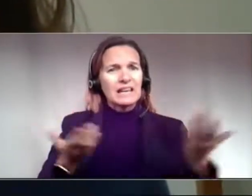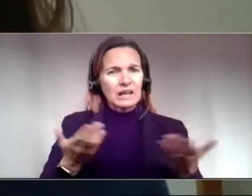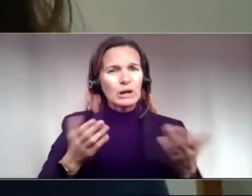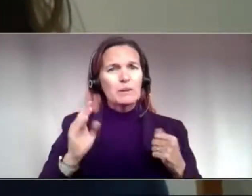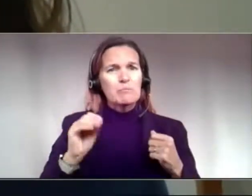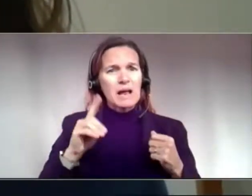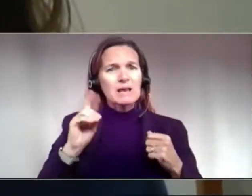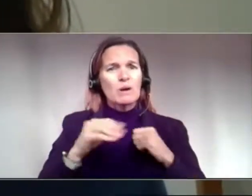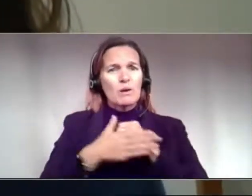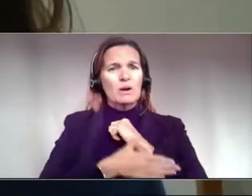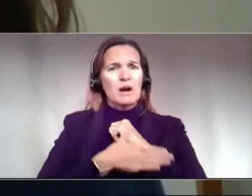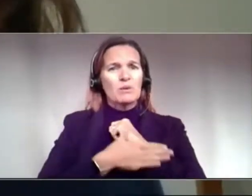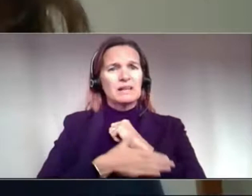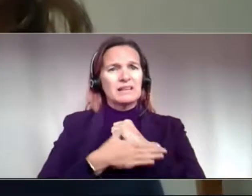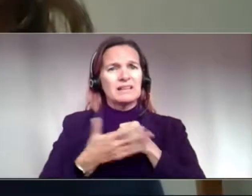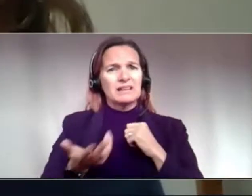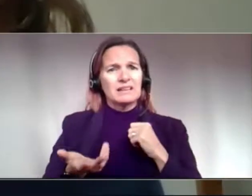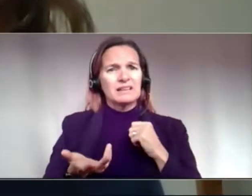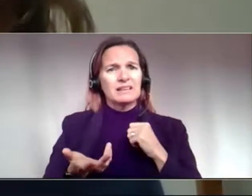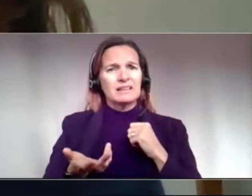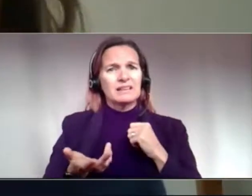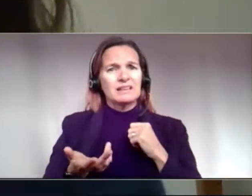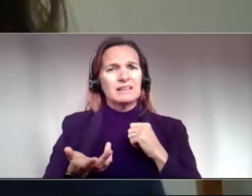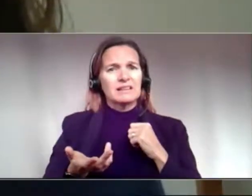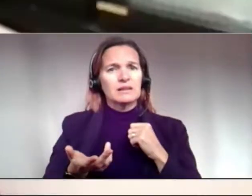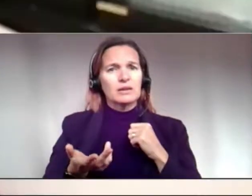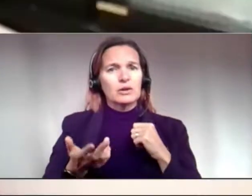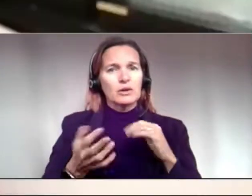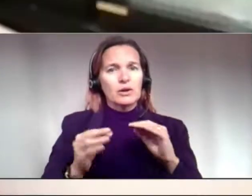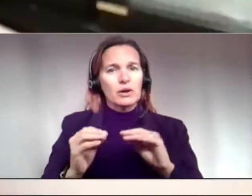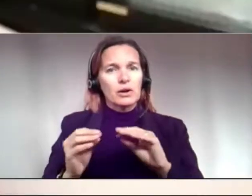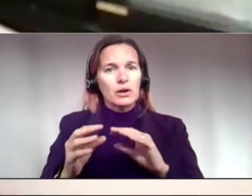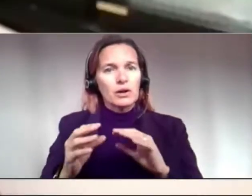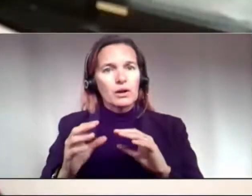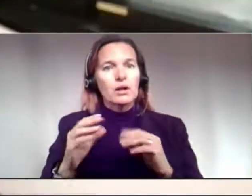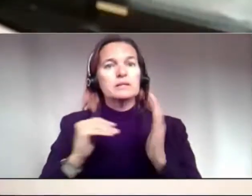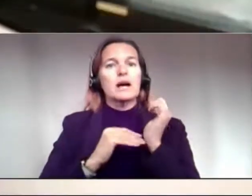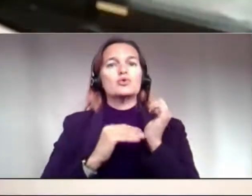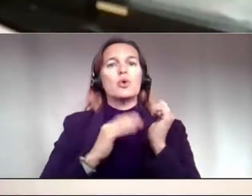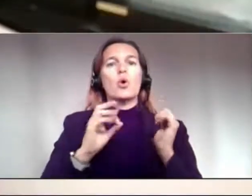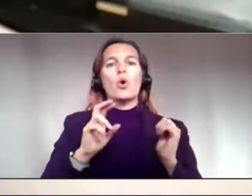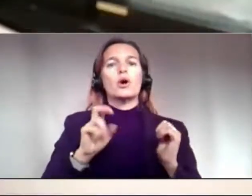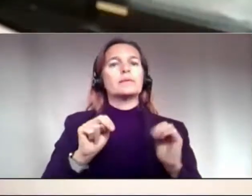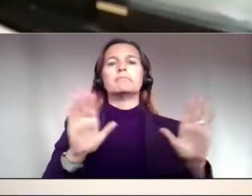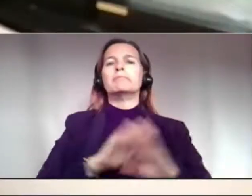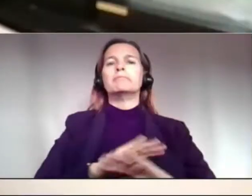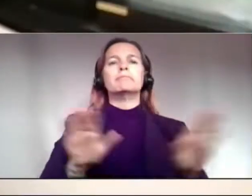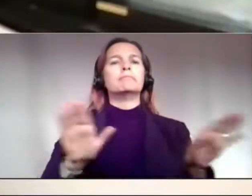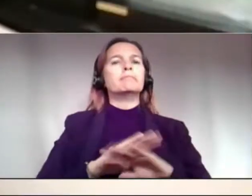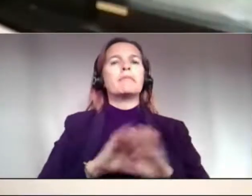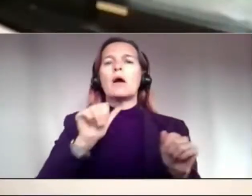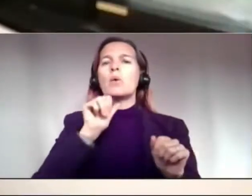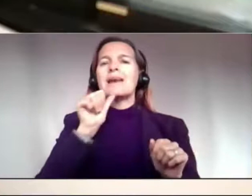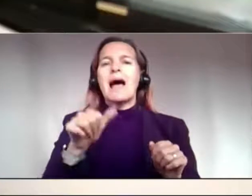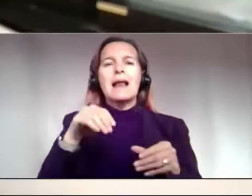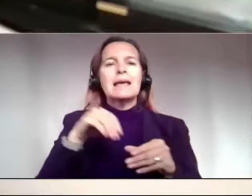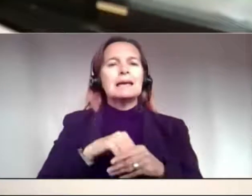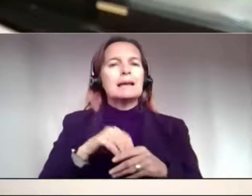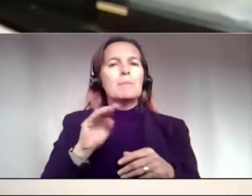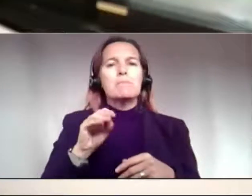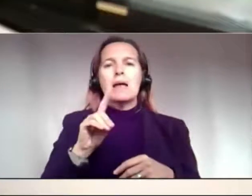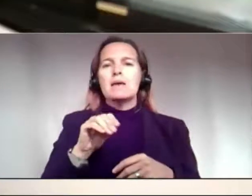resident, I would think. And yes, then my understanding is that they actually were not in a Mendocino